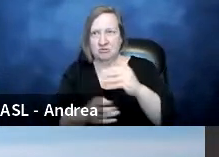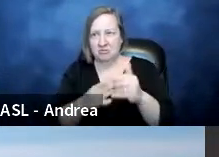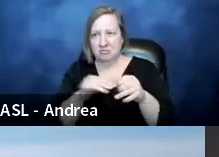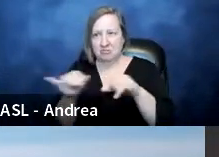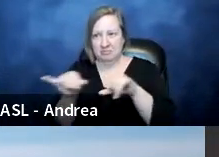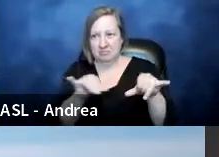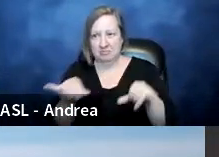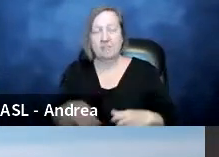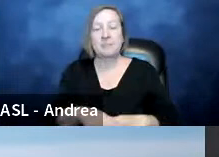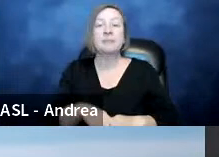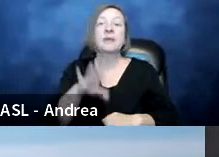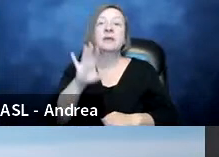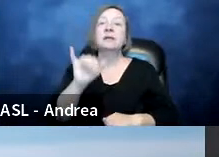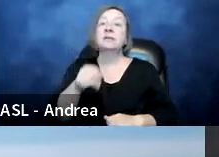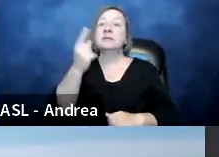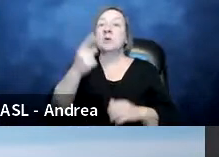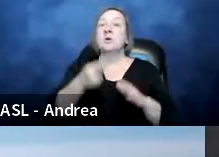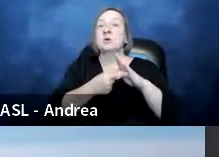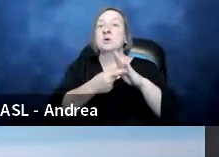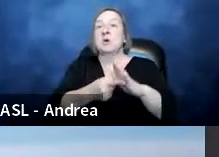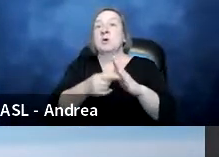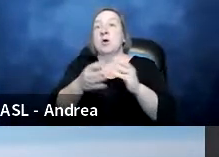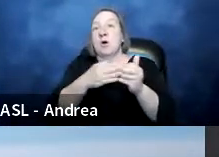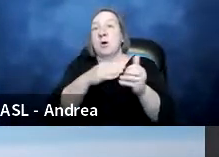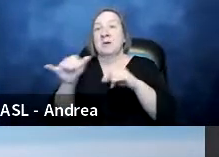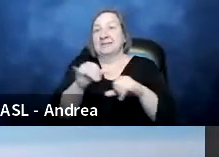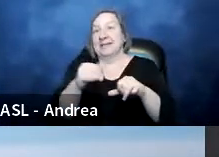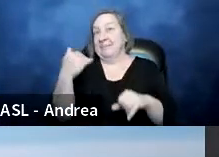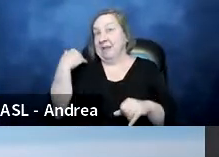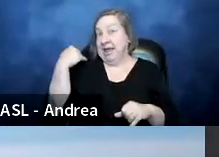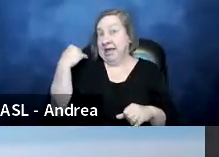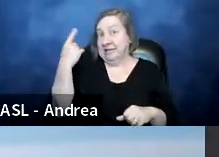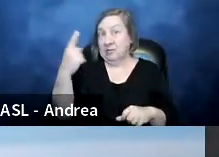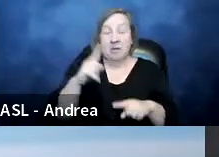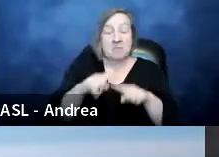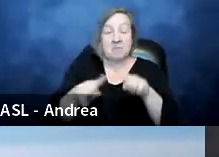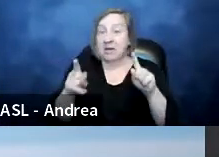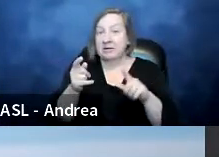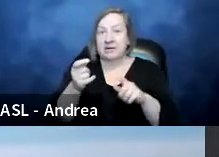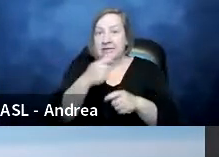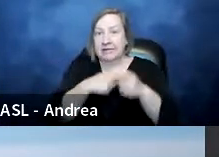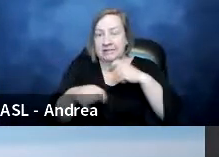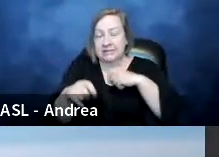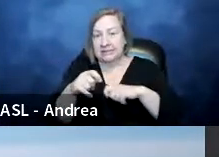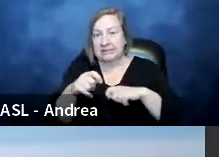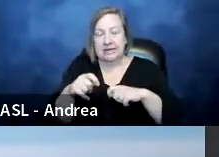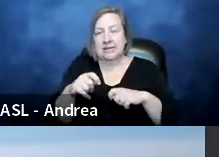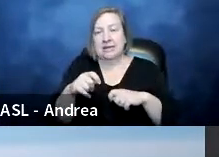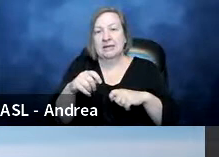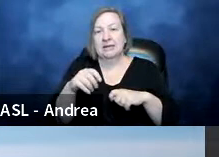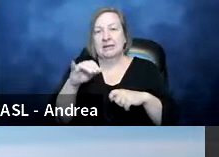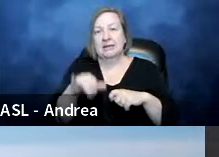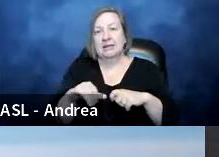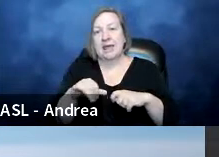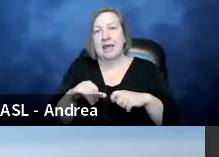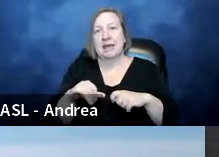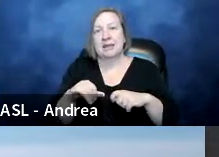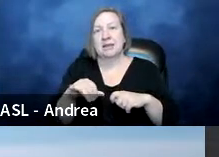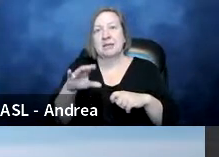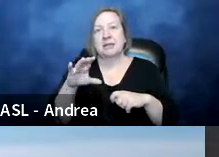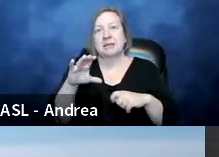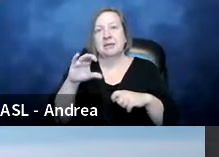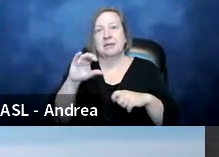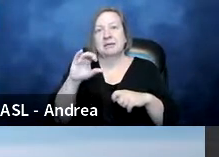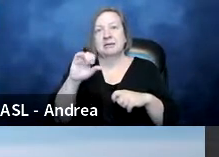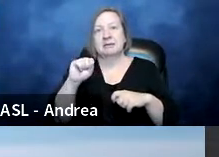And this one is reflecting something similar to the last, but instead of the concrete and called segmental box or